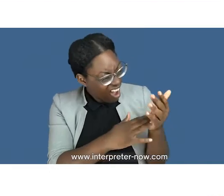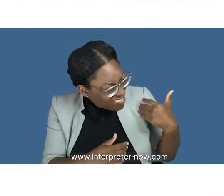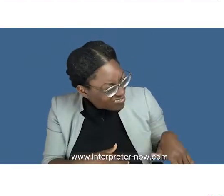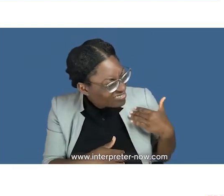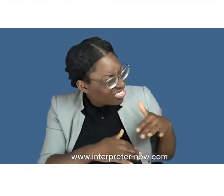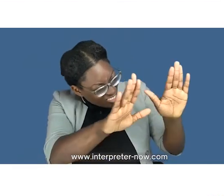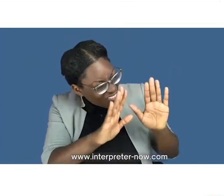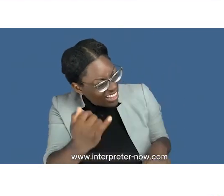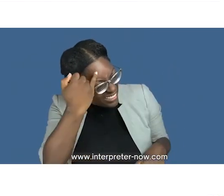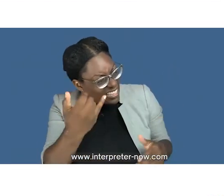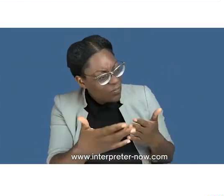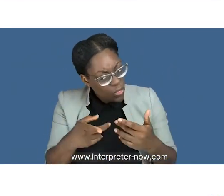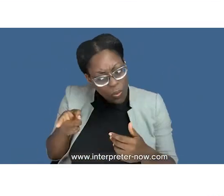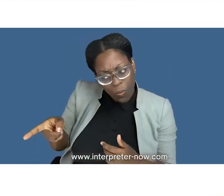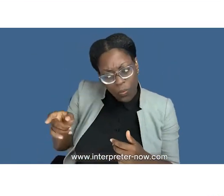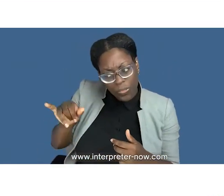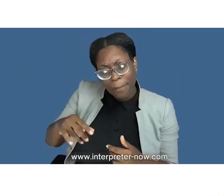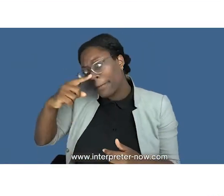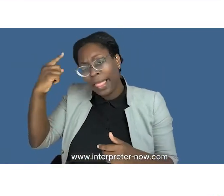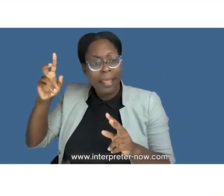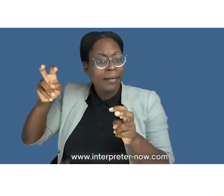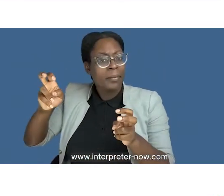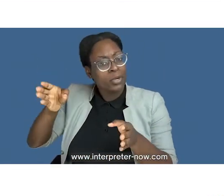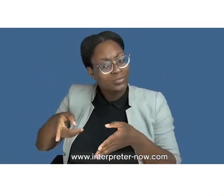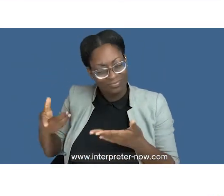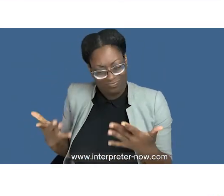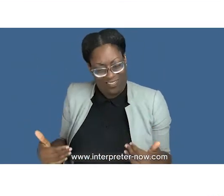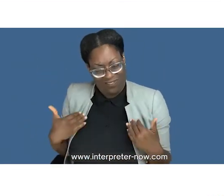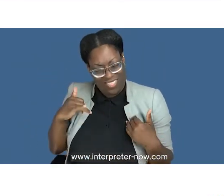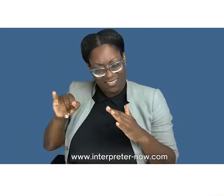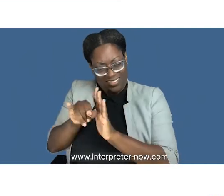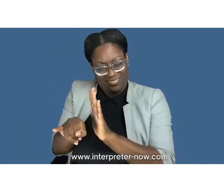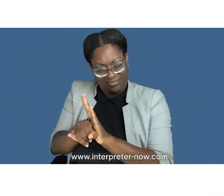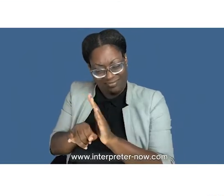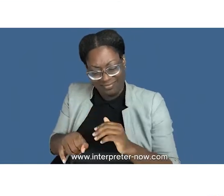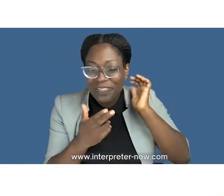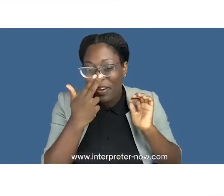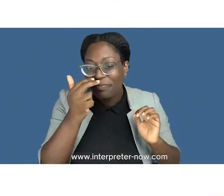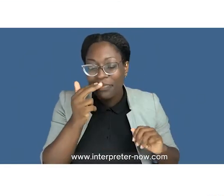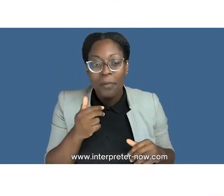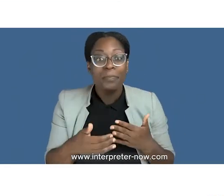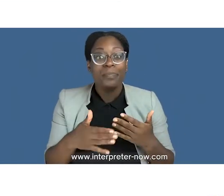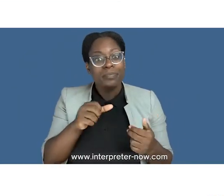and they're a champion. And it's generally somebody from the dominant population. And